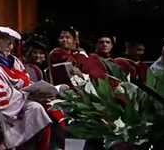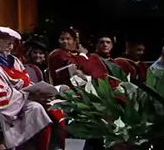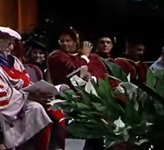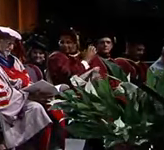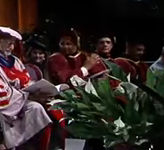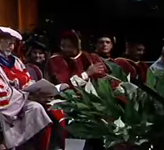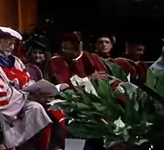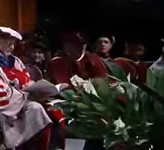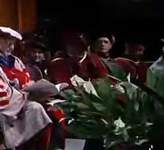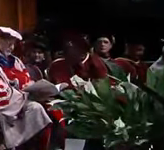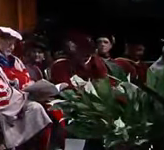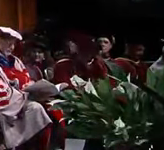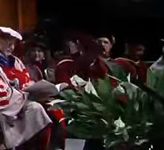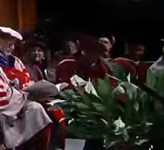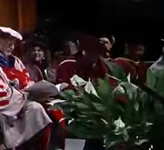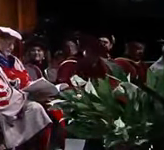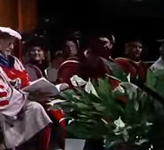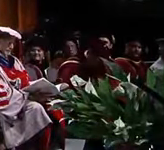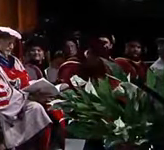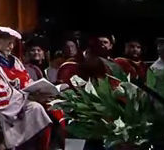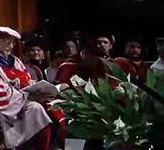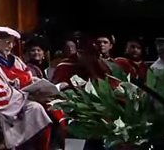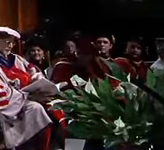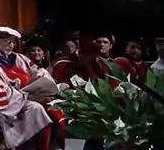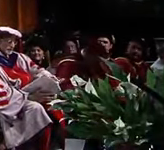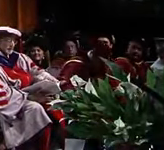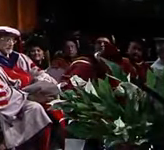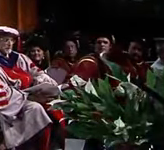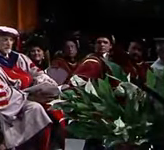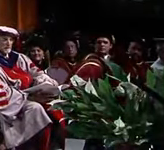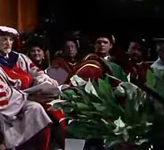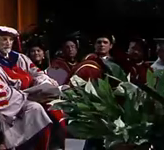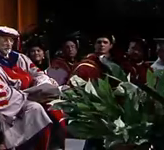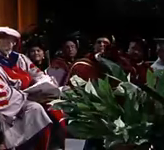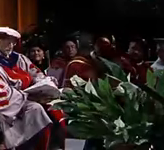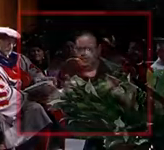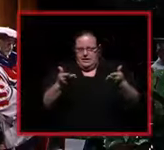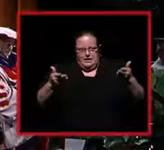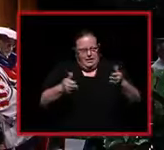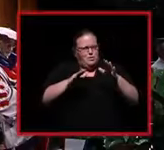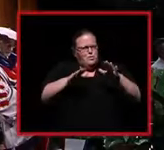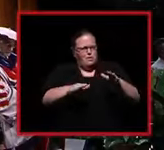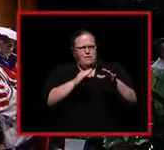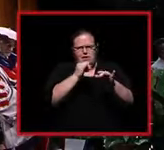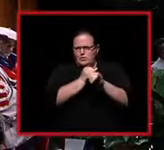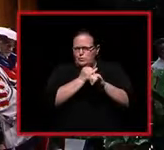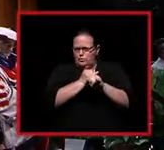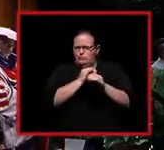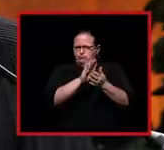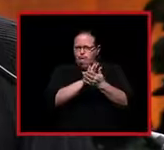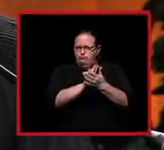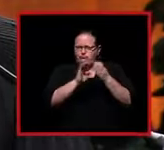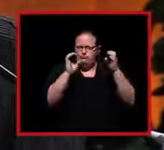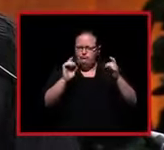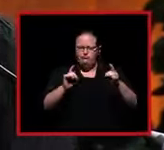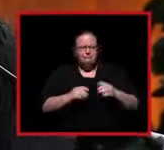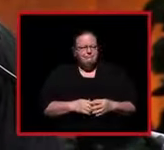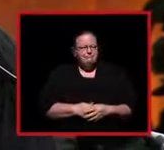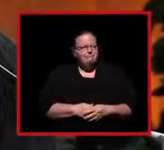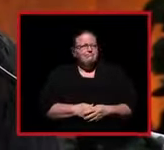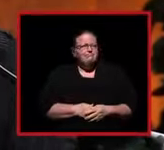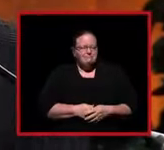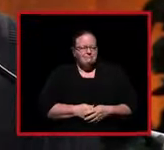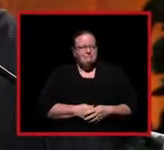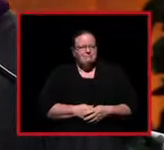Thank you, President Rubenstahl, and thank you for the great, great leadership that you provide to this wonderful institution. To